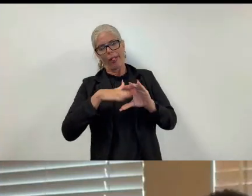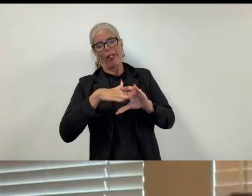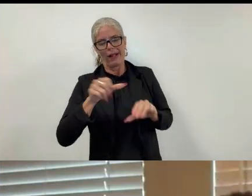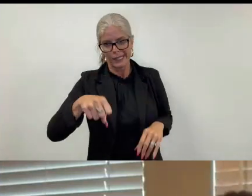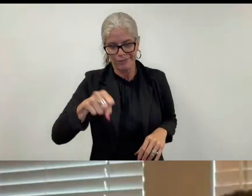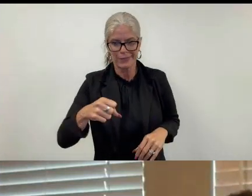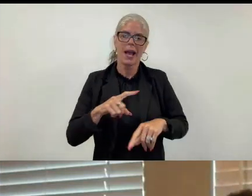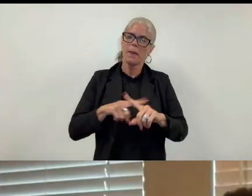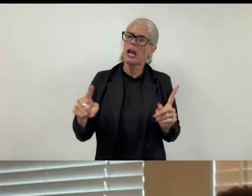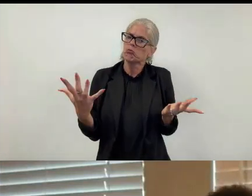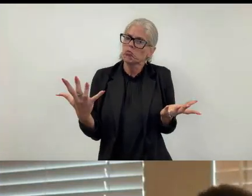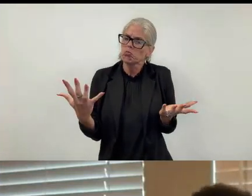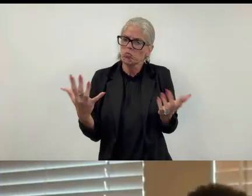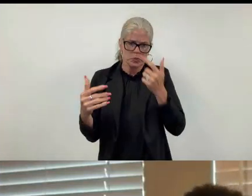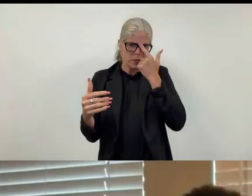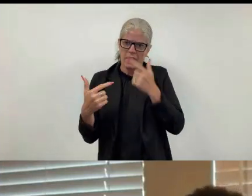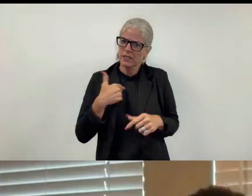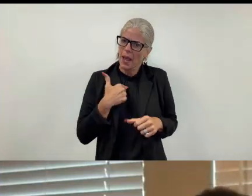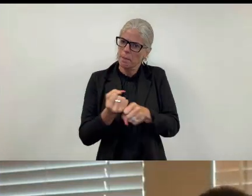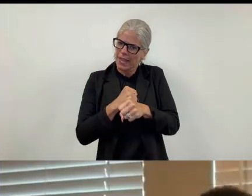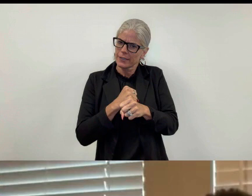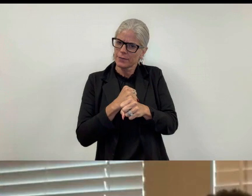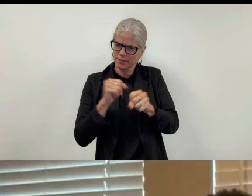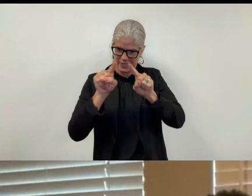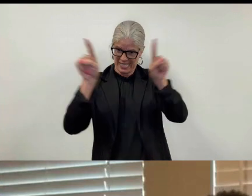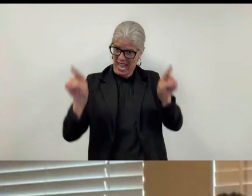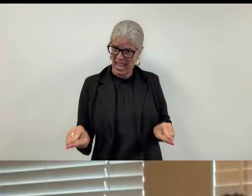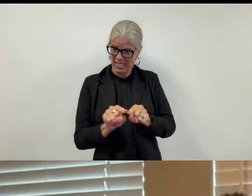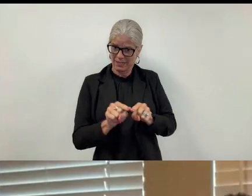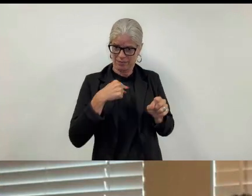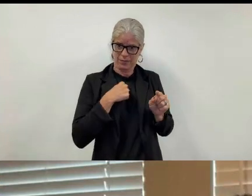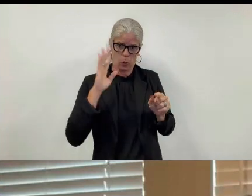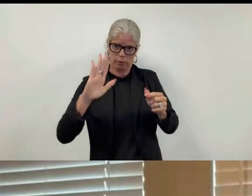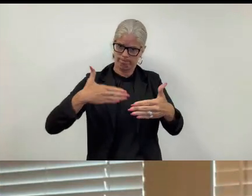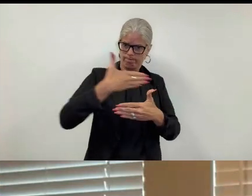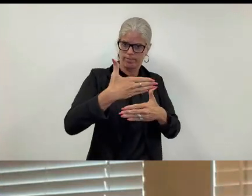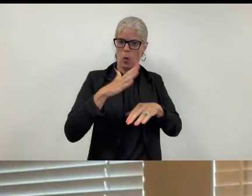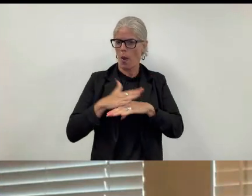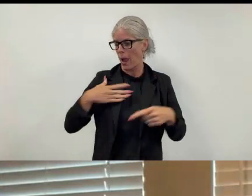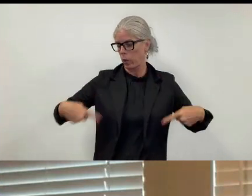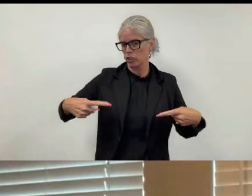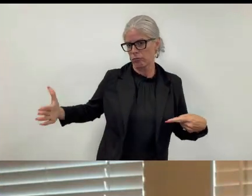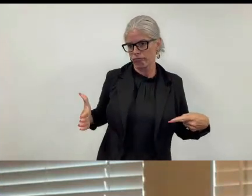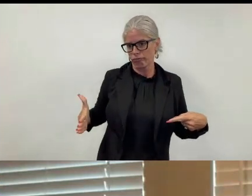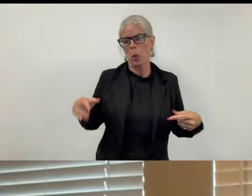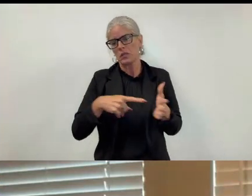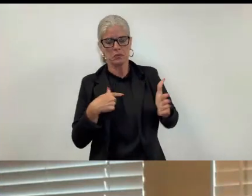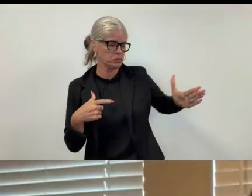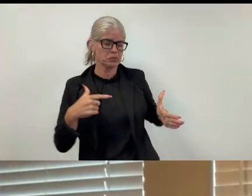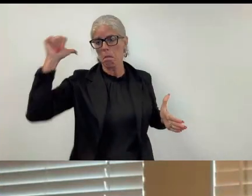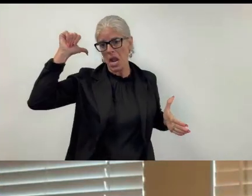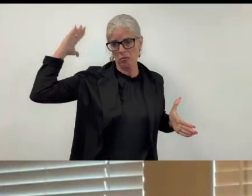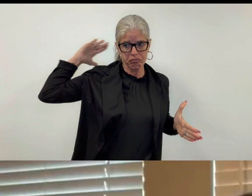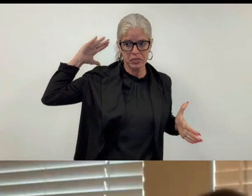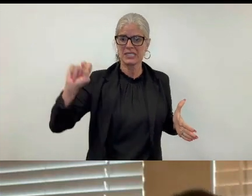And then last things, I feel like I've been talking forever here. I've actually developed a sign that I zip tie to the wheel on the